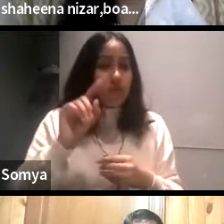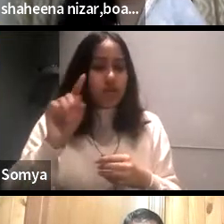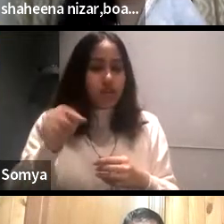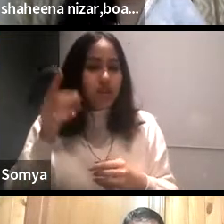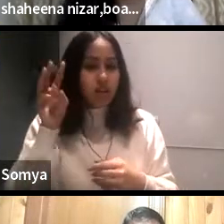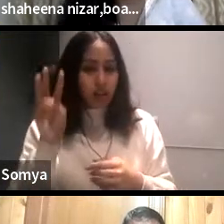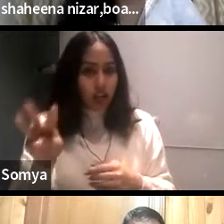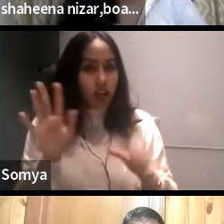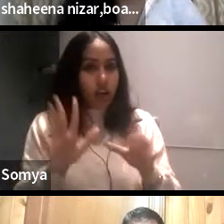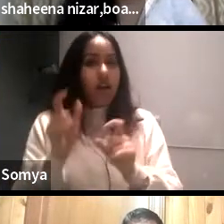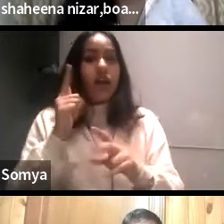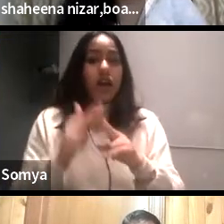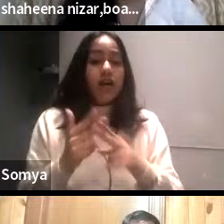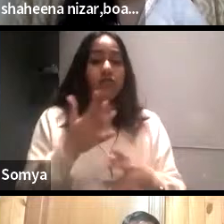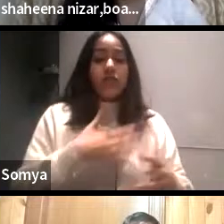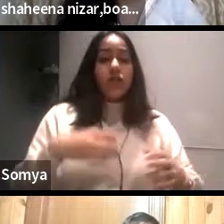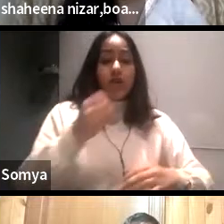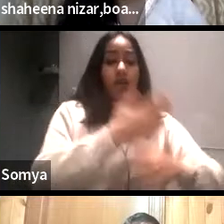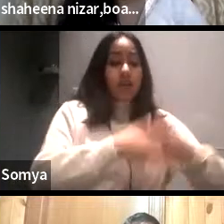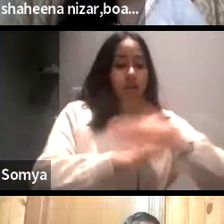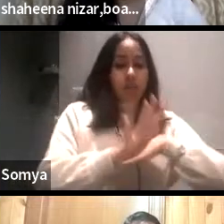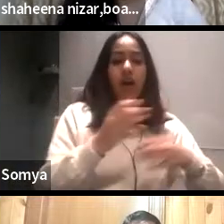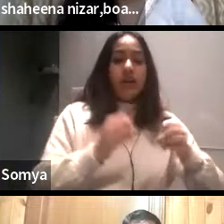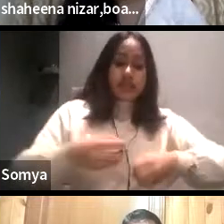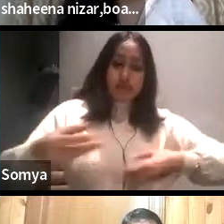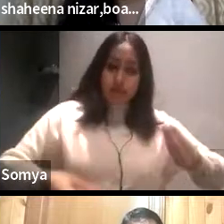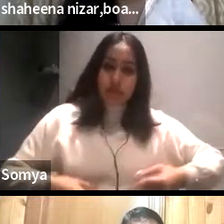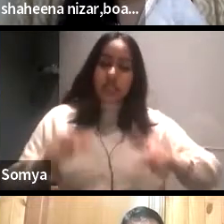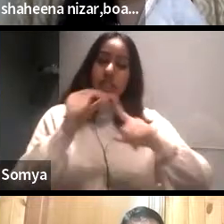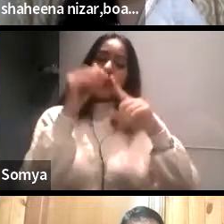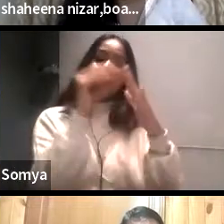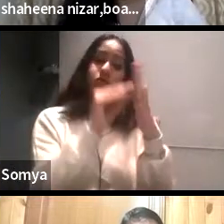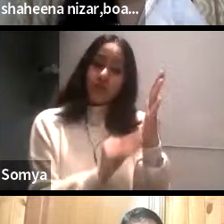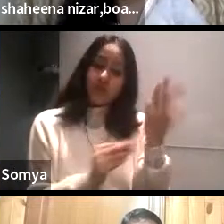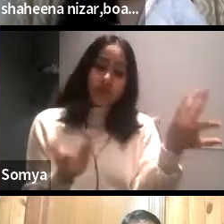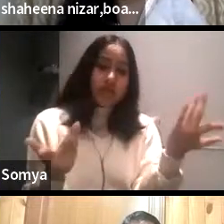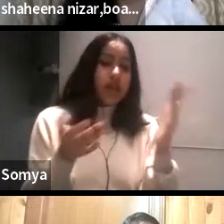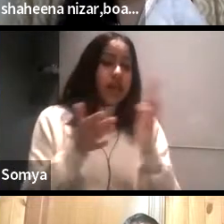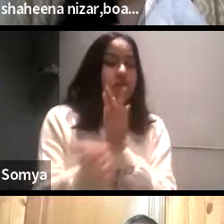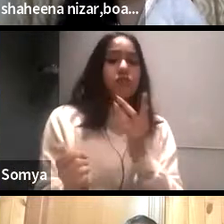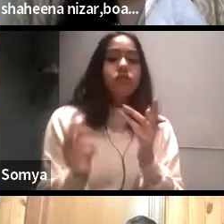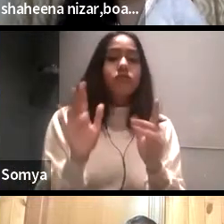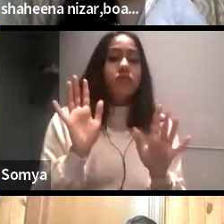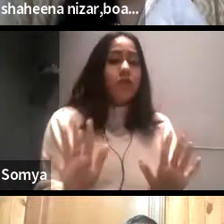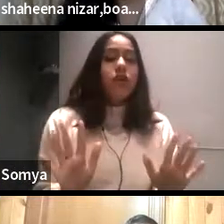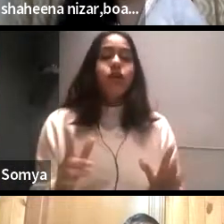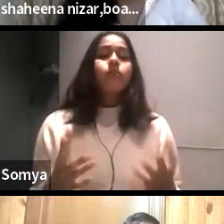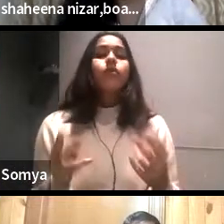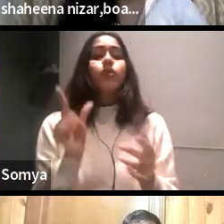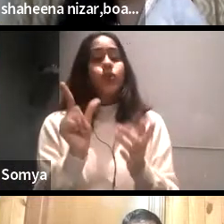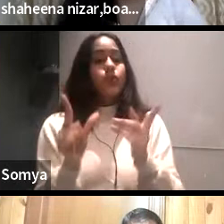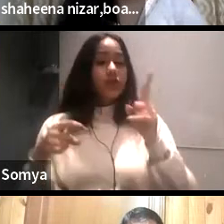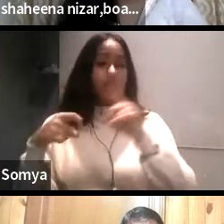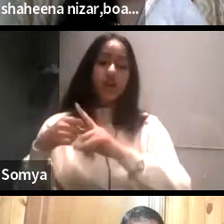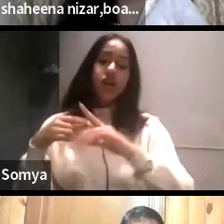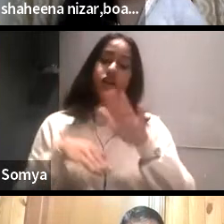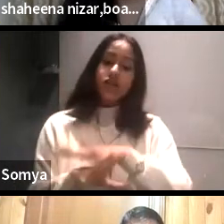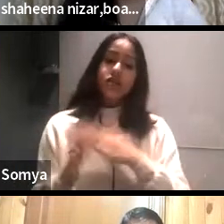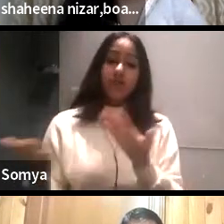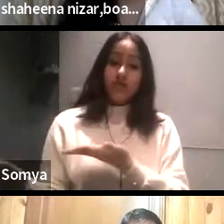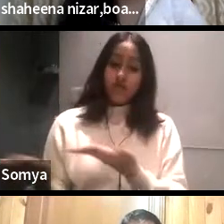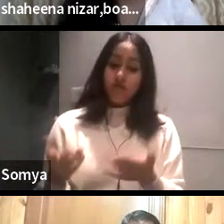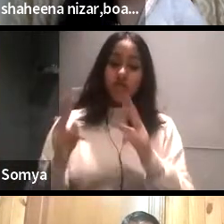as disabled organizations, business, policy experts, and others. Now, UK Disability Survey